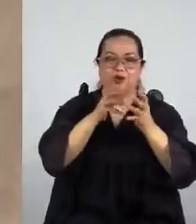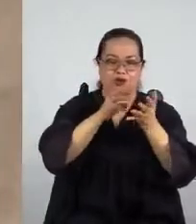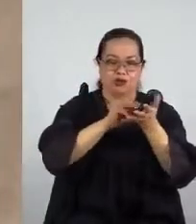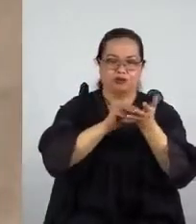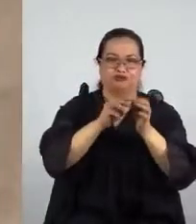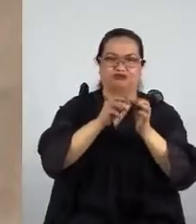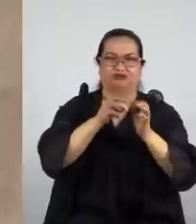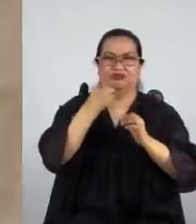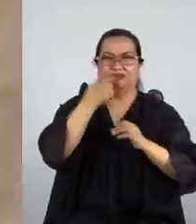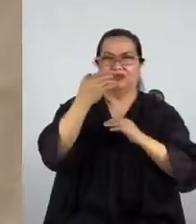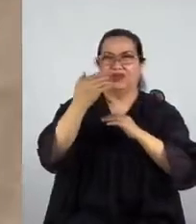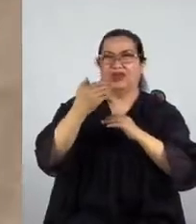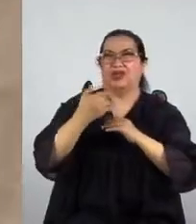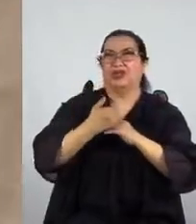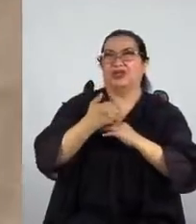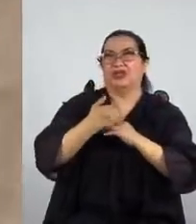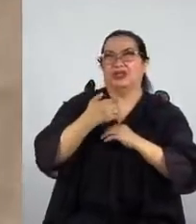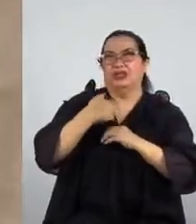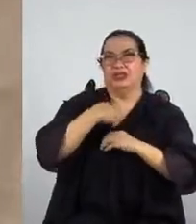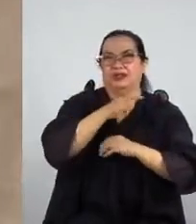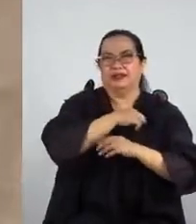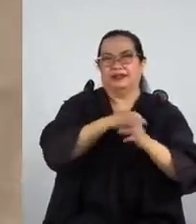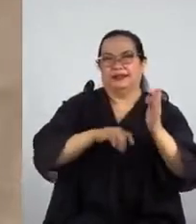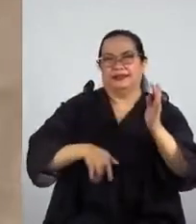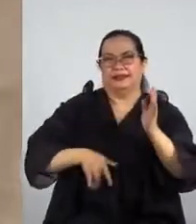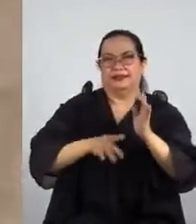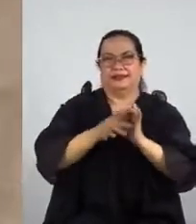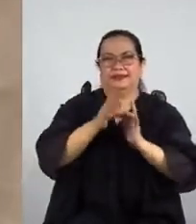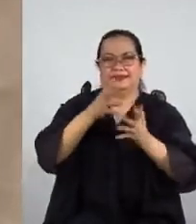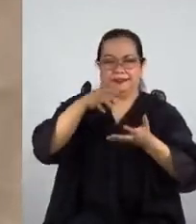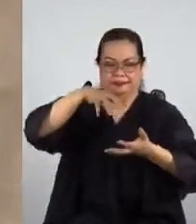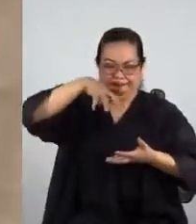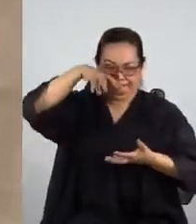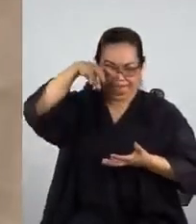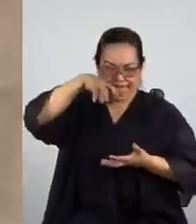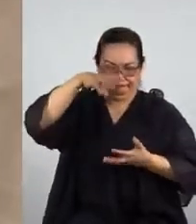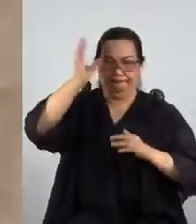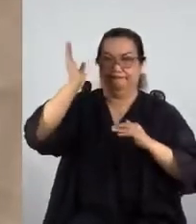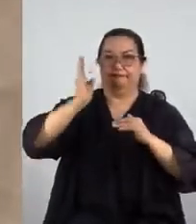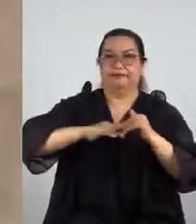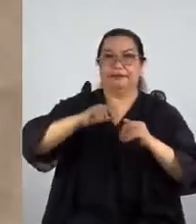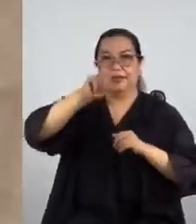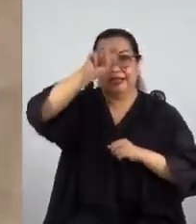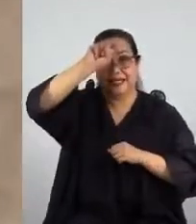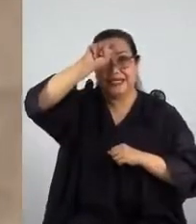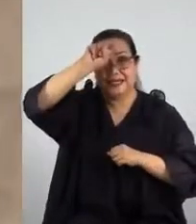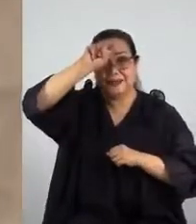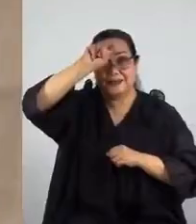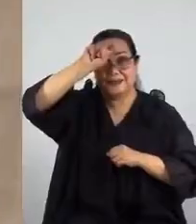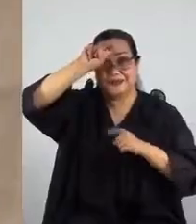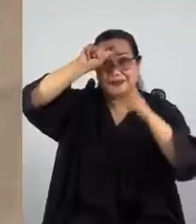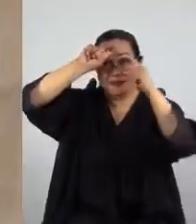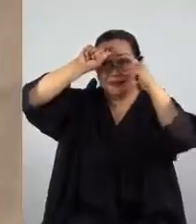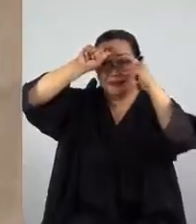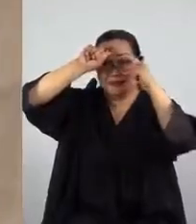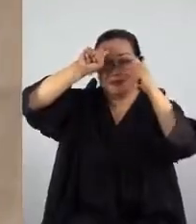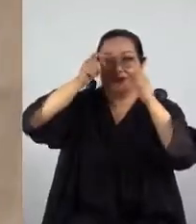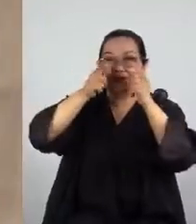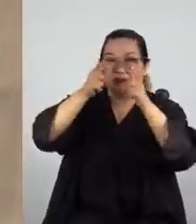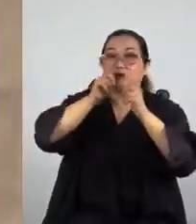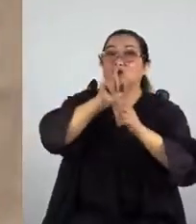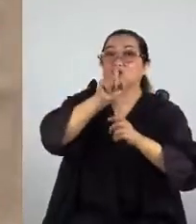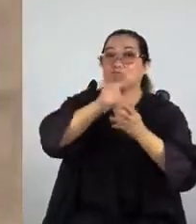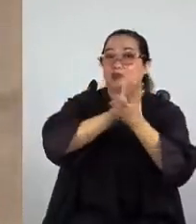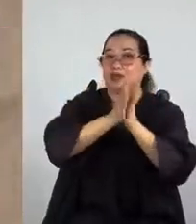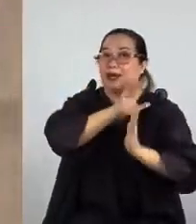considered the reproach of Christ greater wealth than the treasures of Egypt, for he was looking